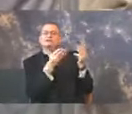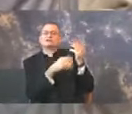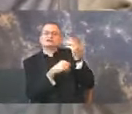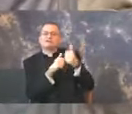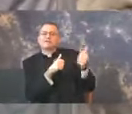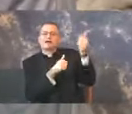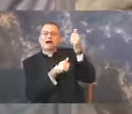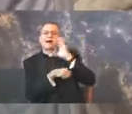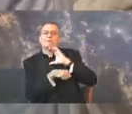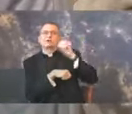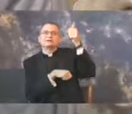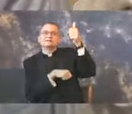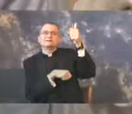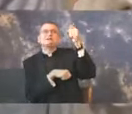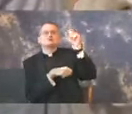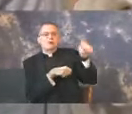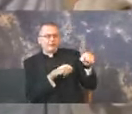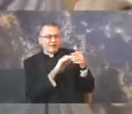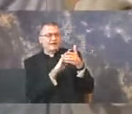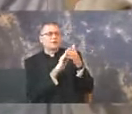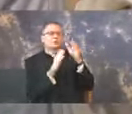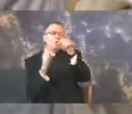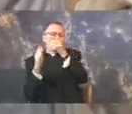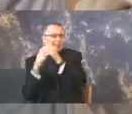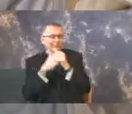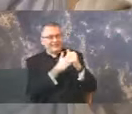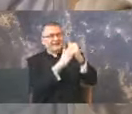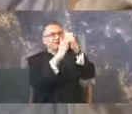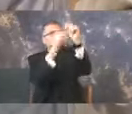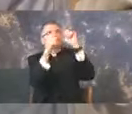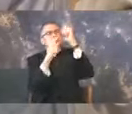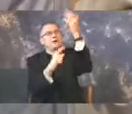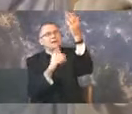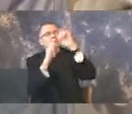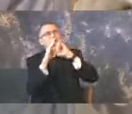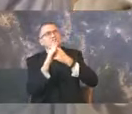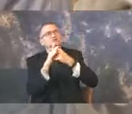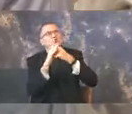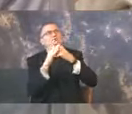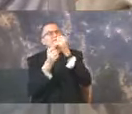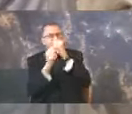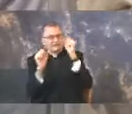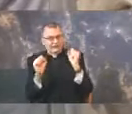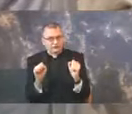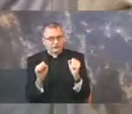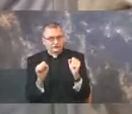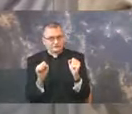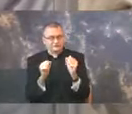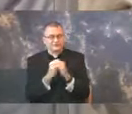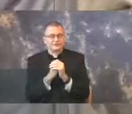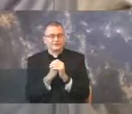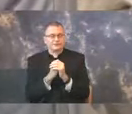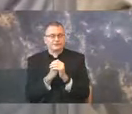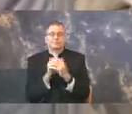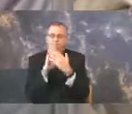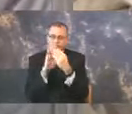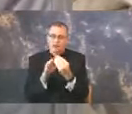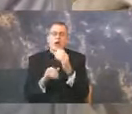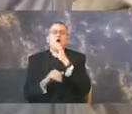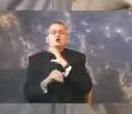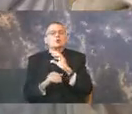Priest, so that they may lead you to him who is the source of salvation. Christ, hear